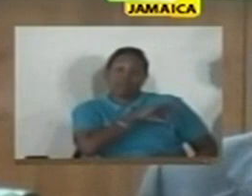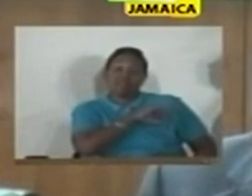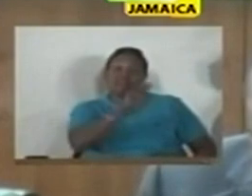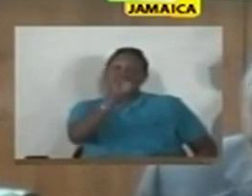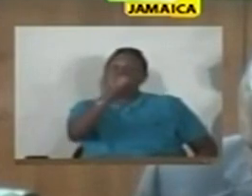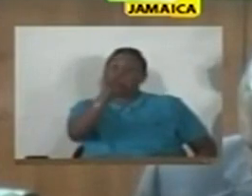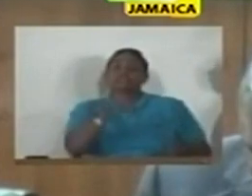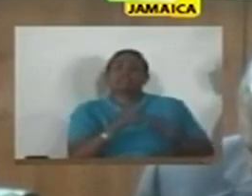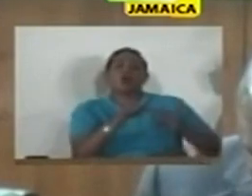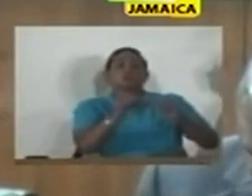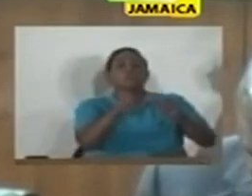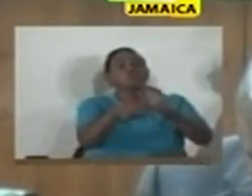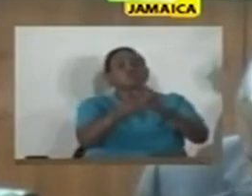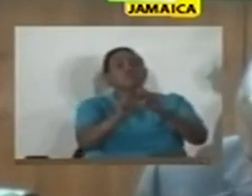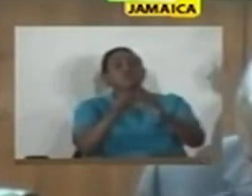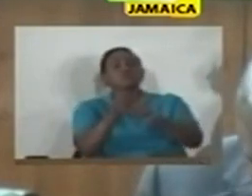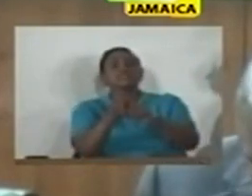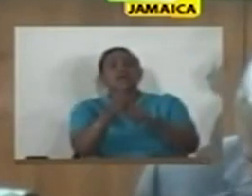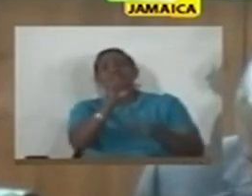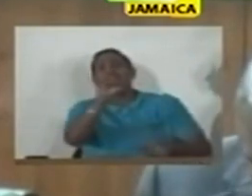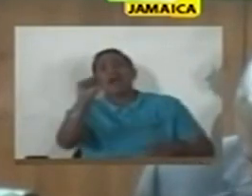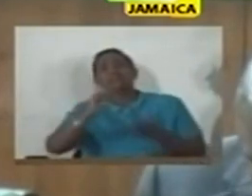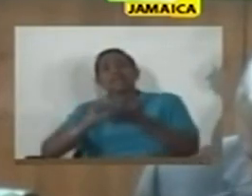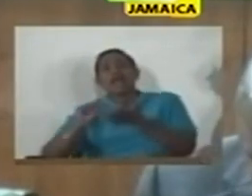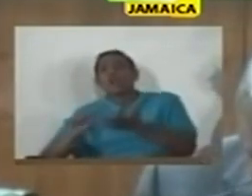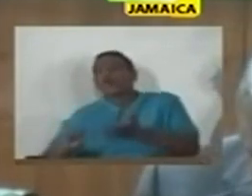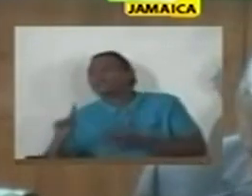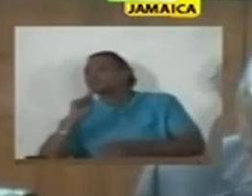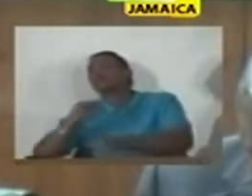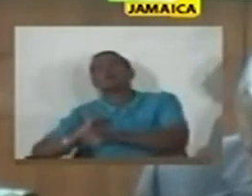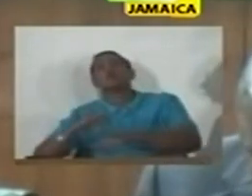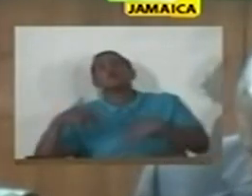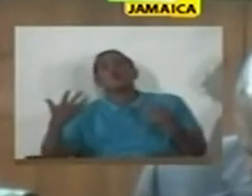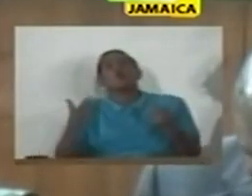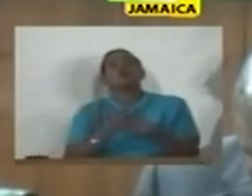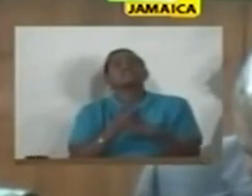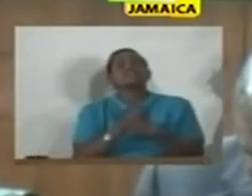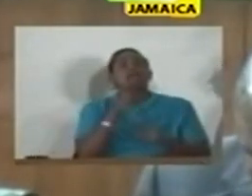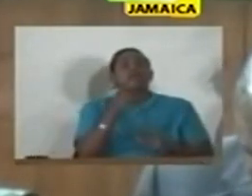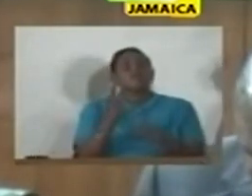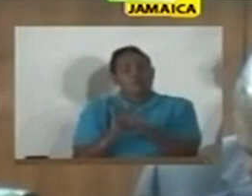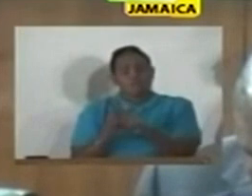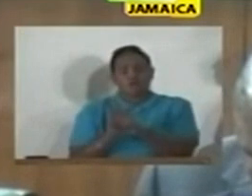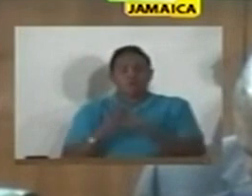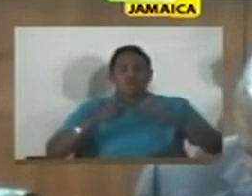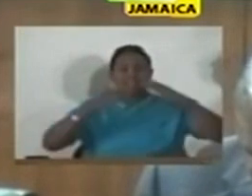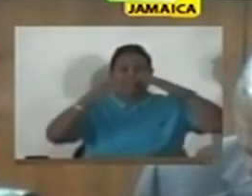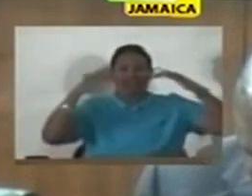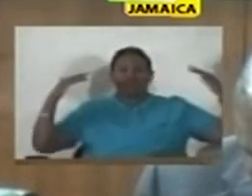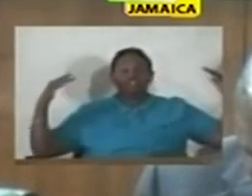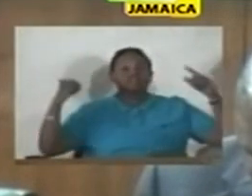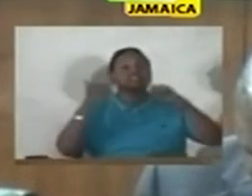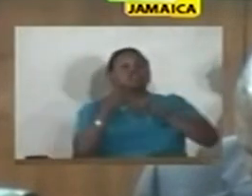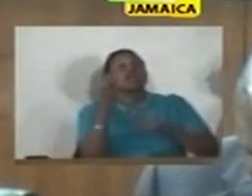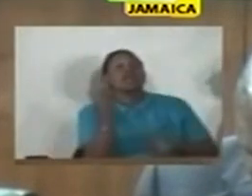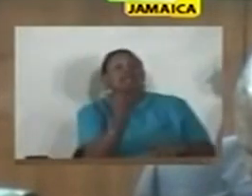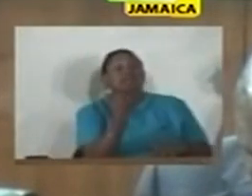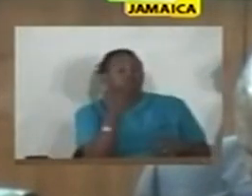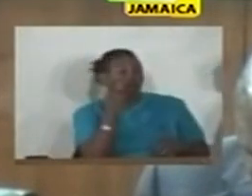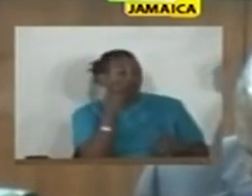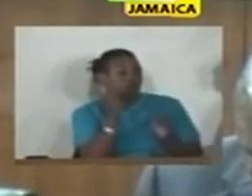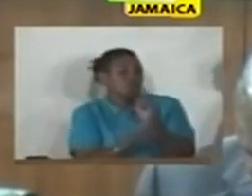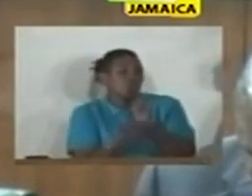NIF continues to review asset allocations in order to ensure that there is appropriate diversification given the